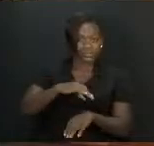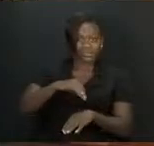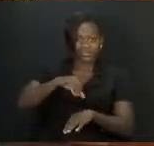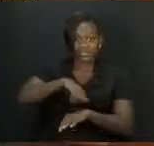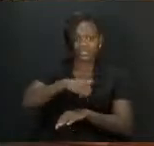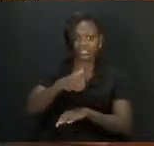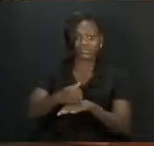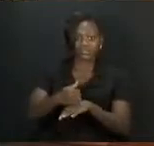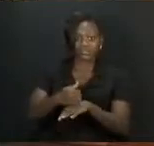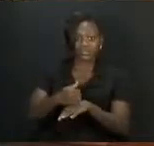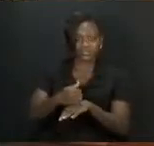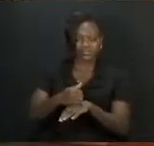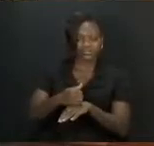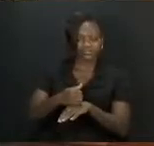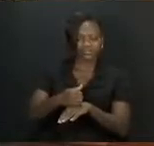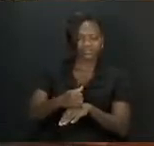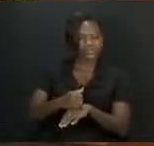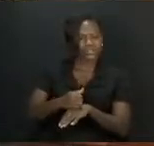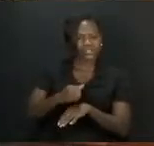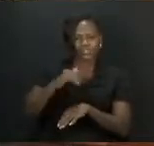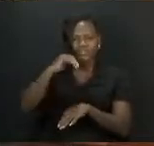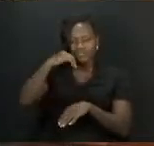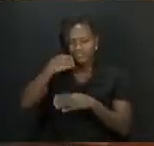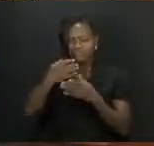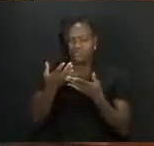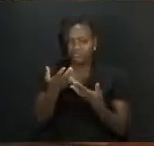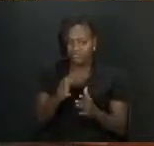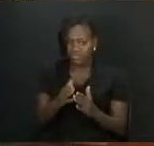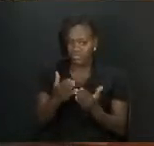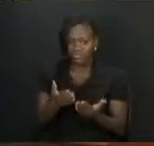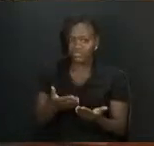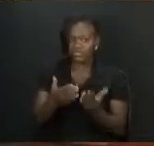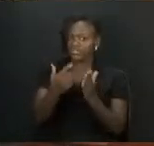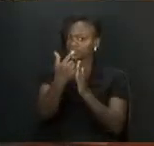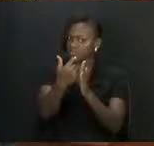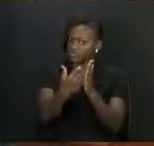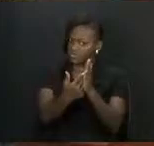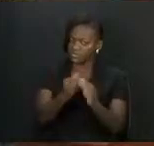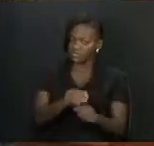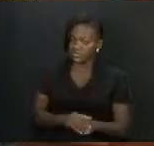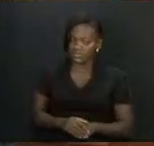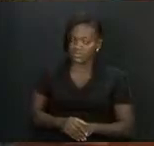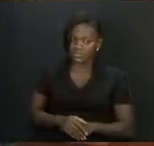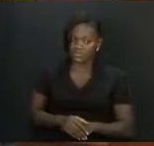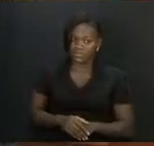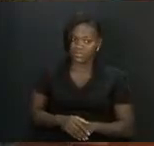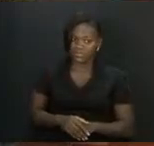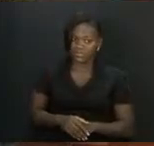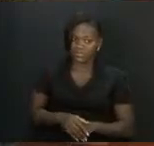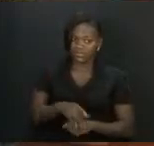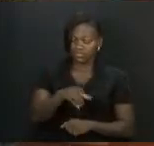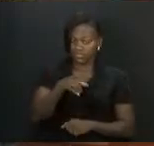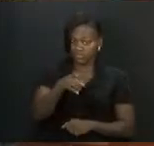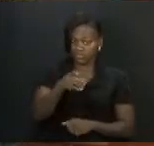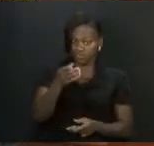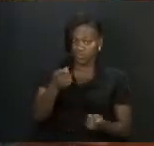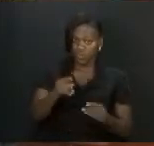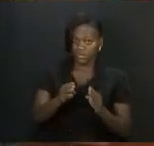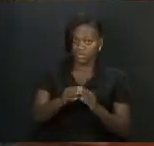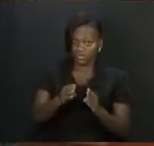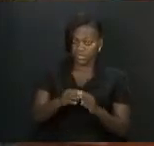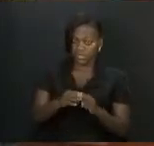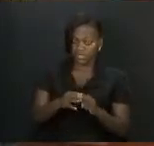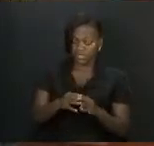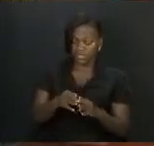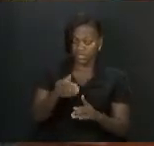done. Almost done. Even some issues came up when we were there in respect of other members. So by tomorrow,